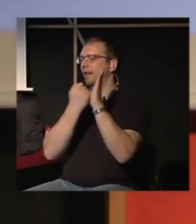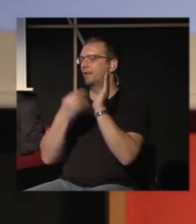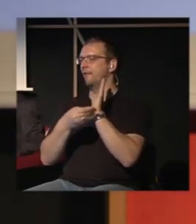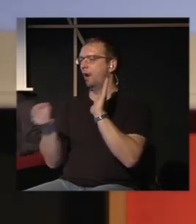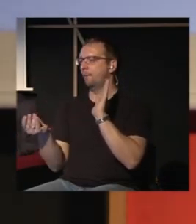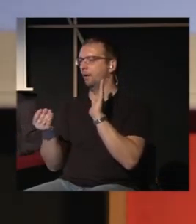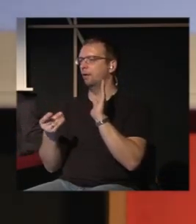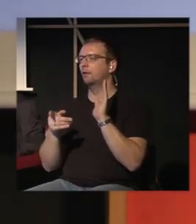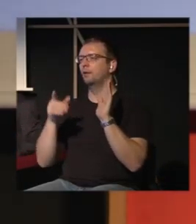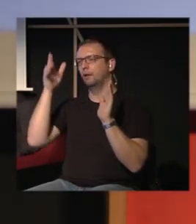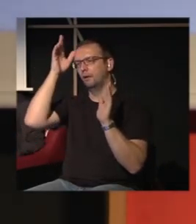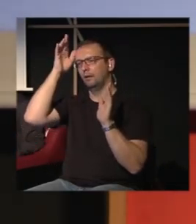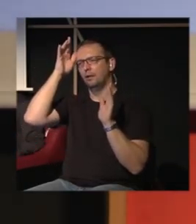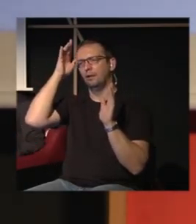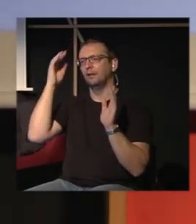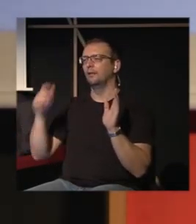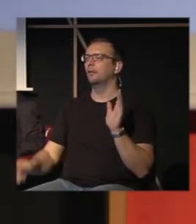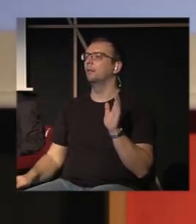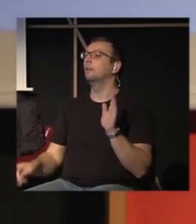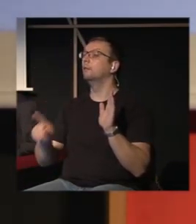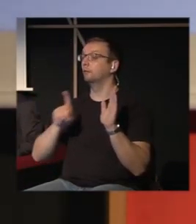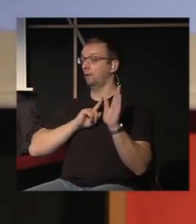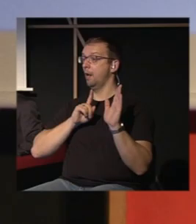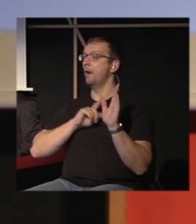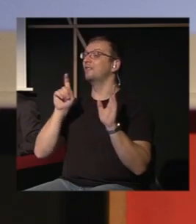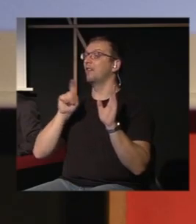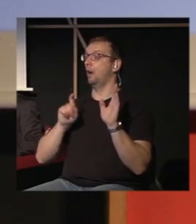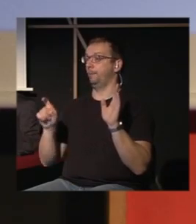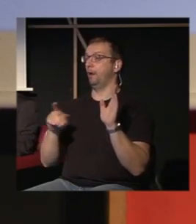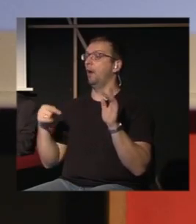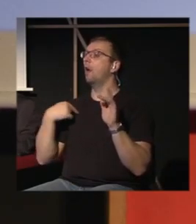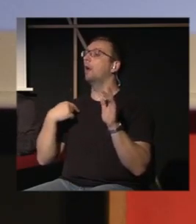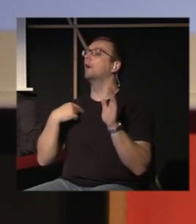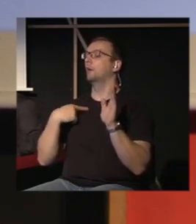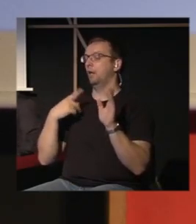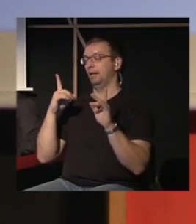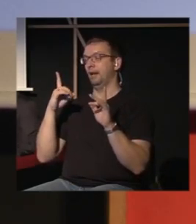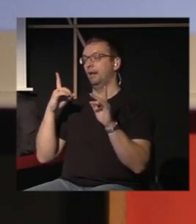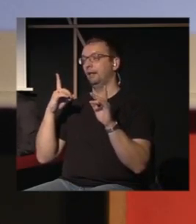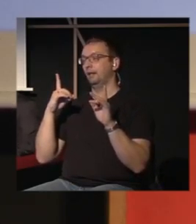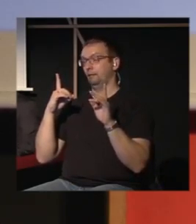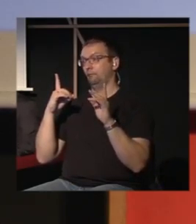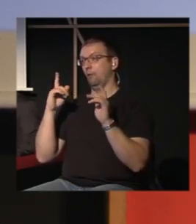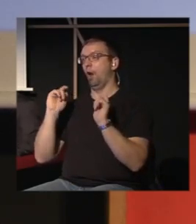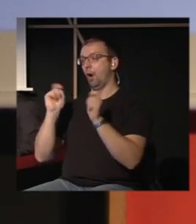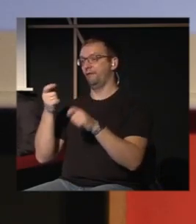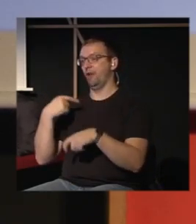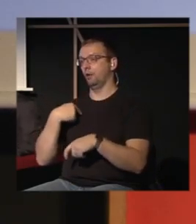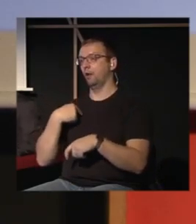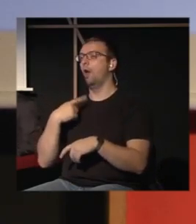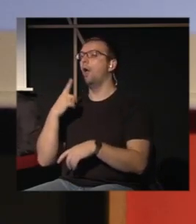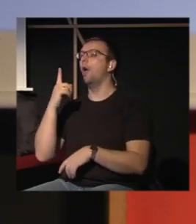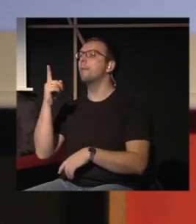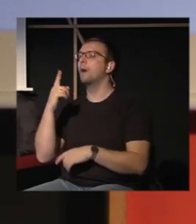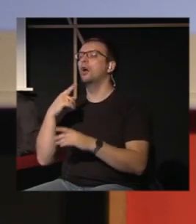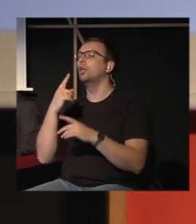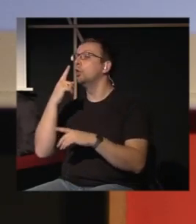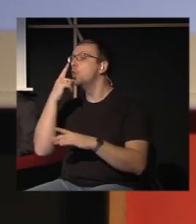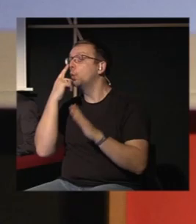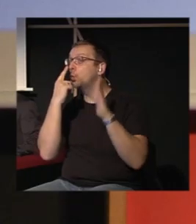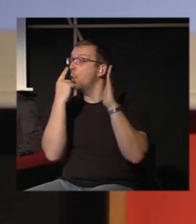of UEFA regulations. Since we had a lot of charity events and some programs for equality and